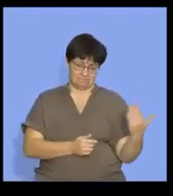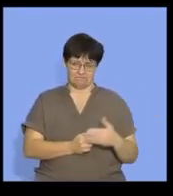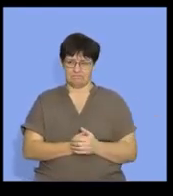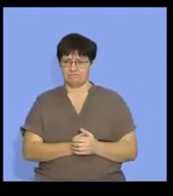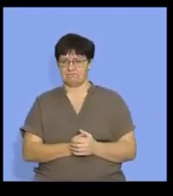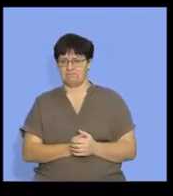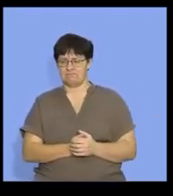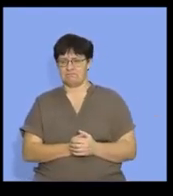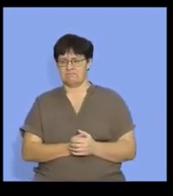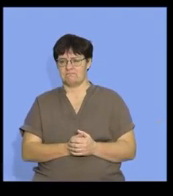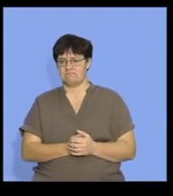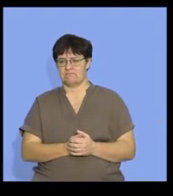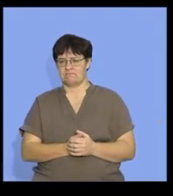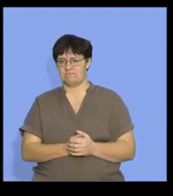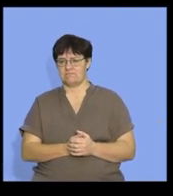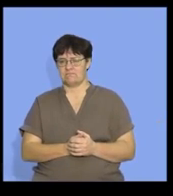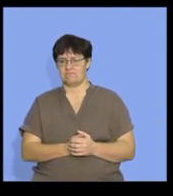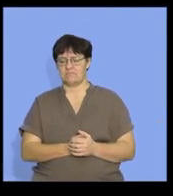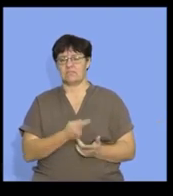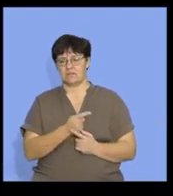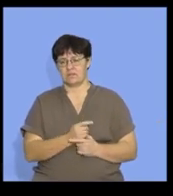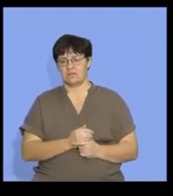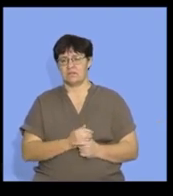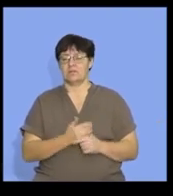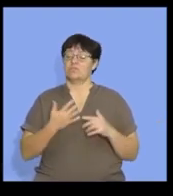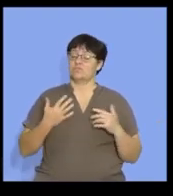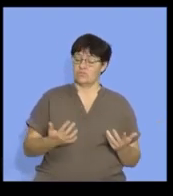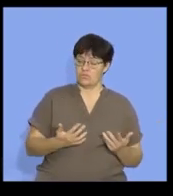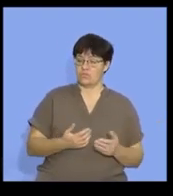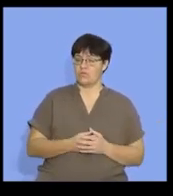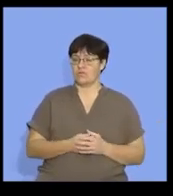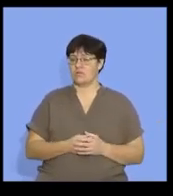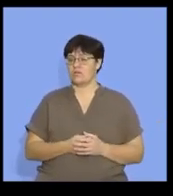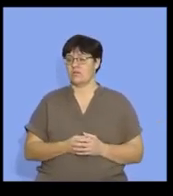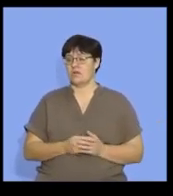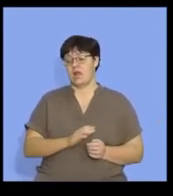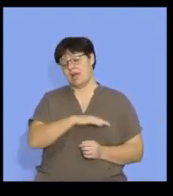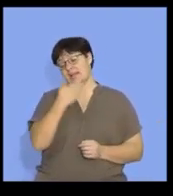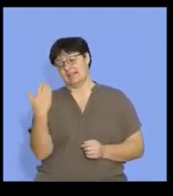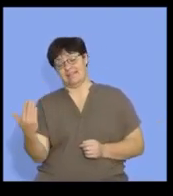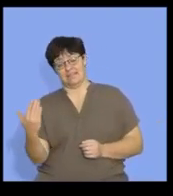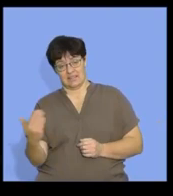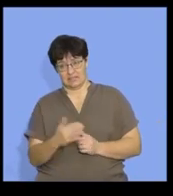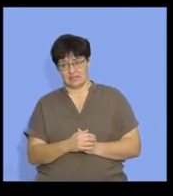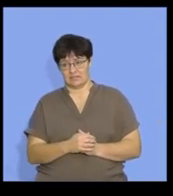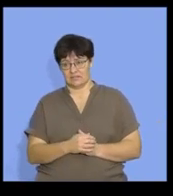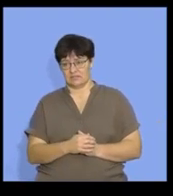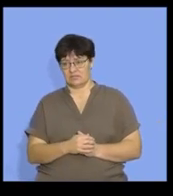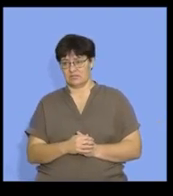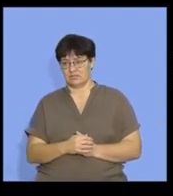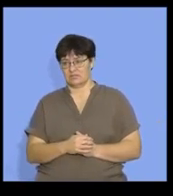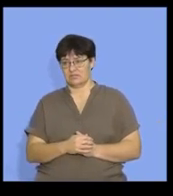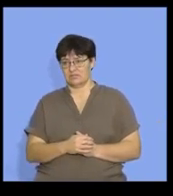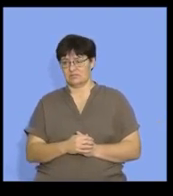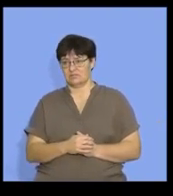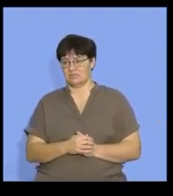graph, all right? Number of cases reported is over here. Then on the other side, now I'm going to